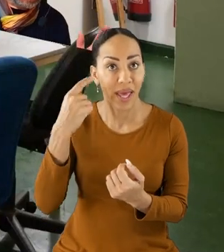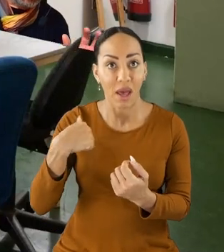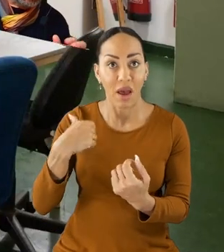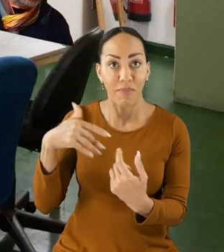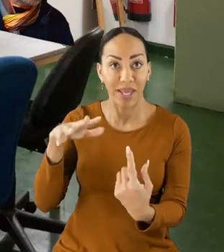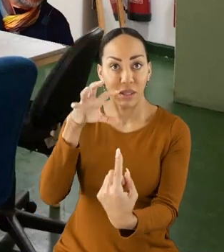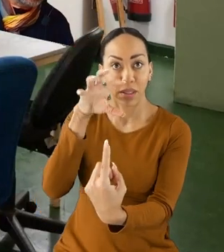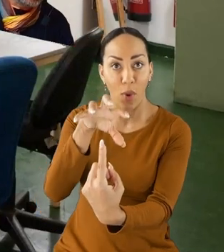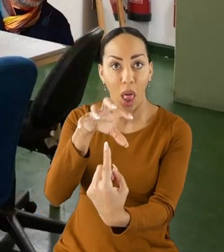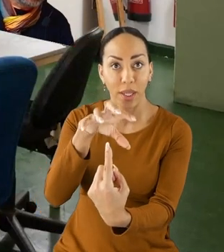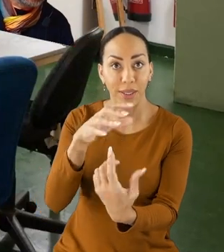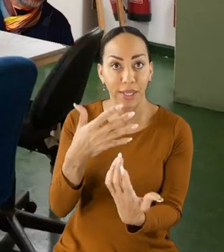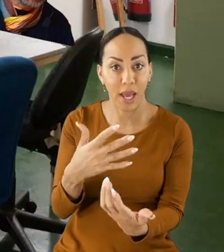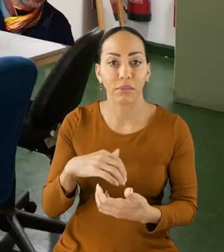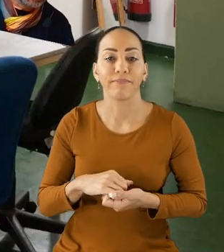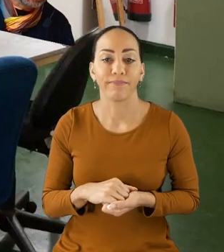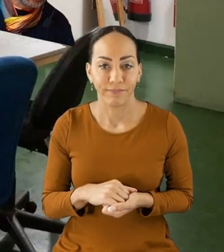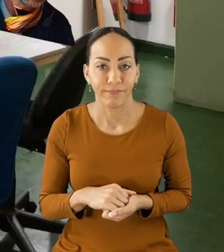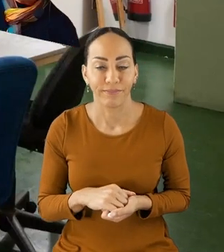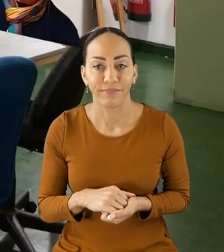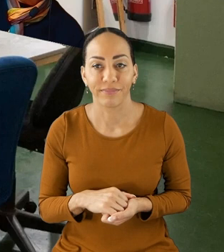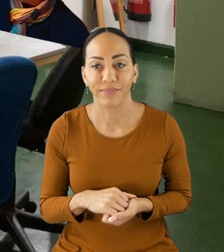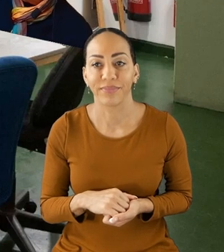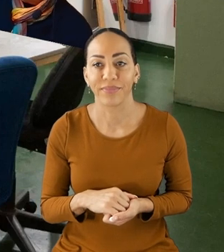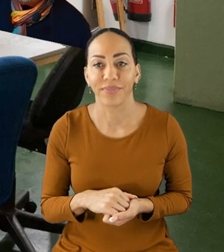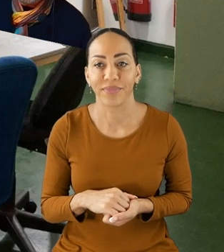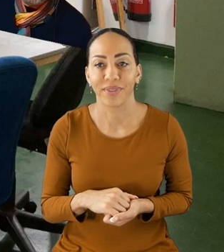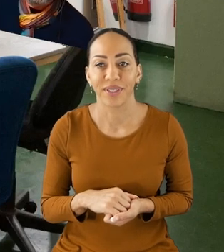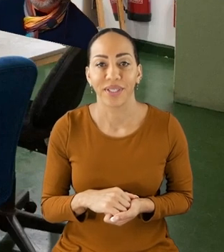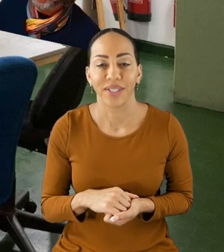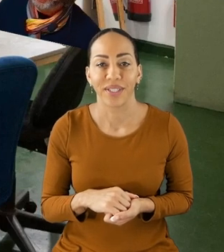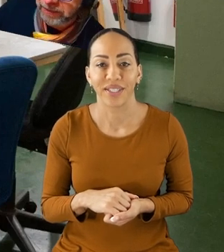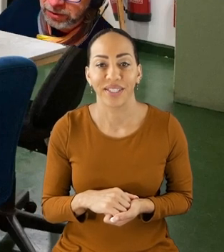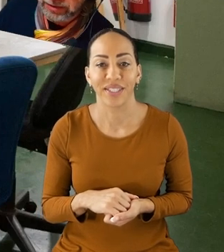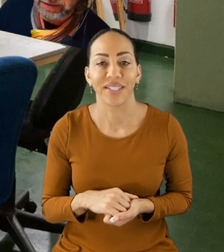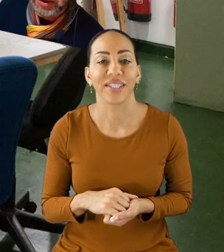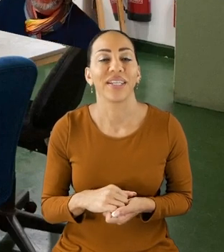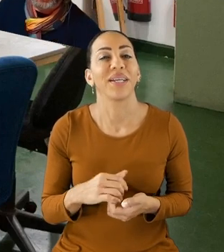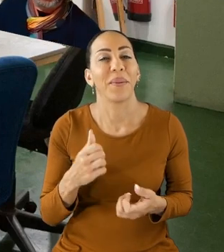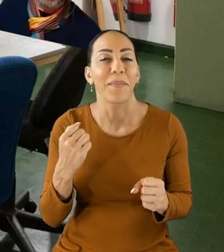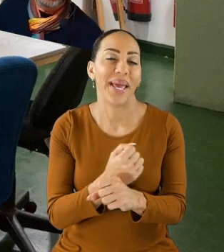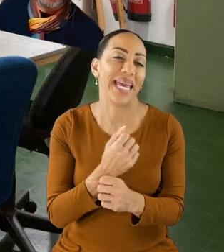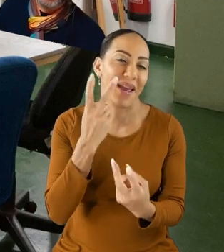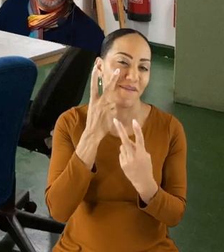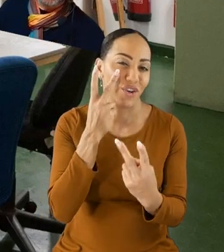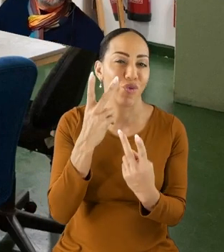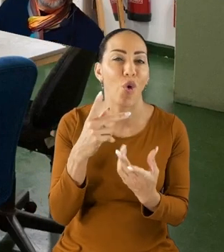spotlighted? I think I'm spotlighted again, yeah? Yeah. Good, good, good. I'm trying to sort of make a kind of visual reference to talking to you